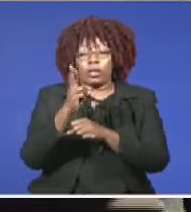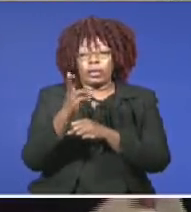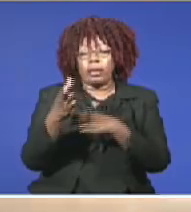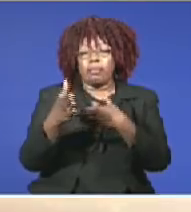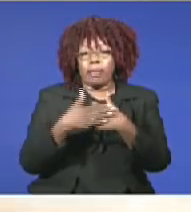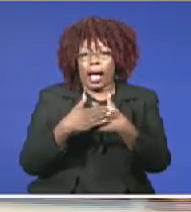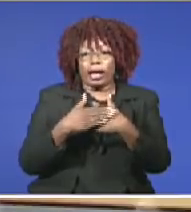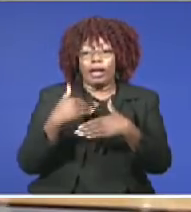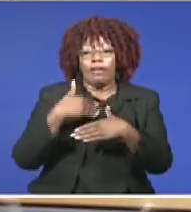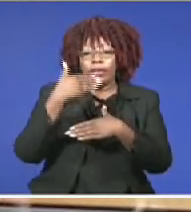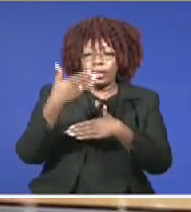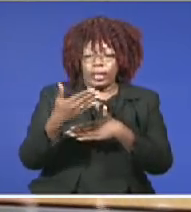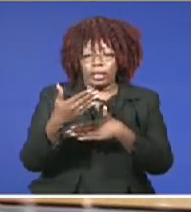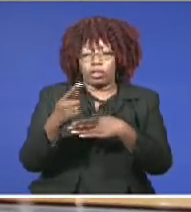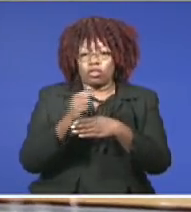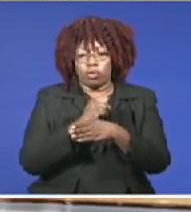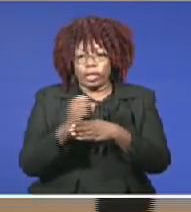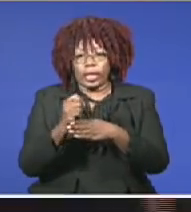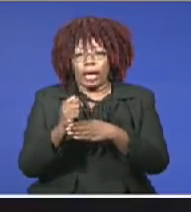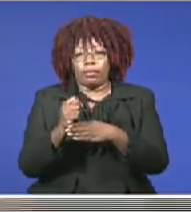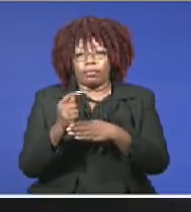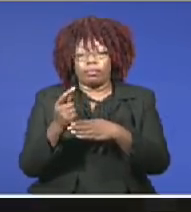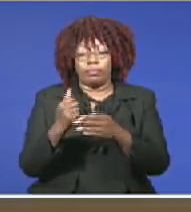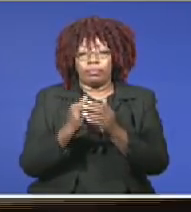for training camp at some point.